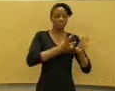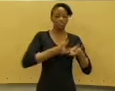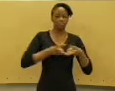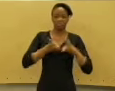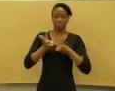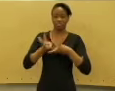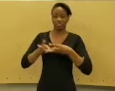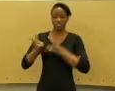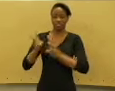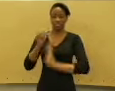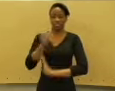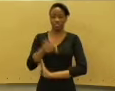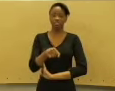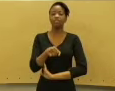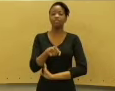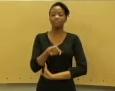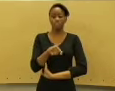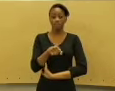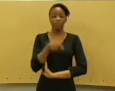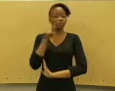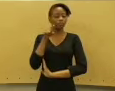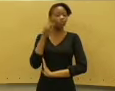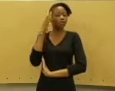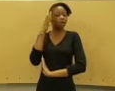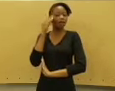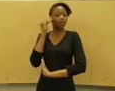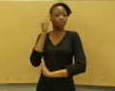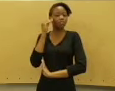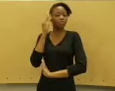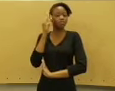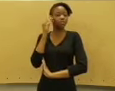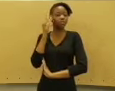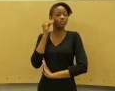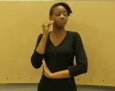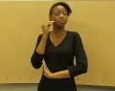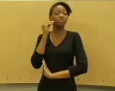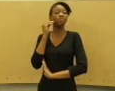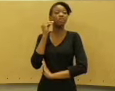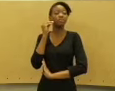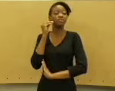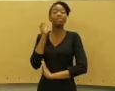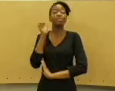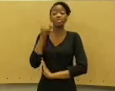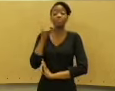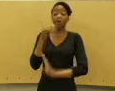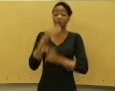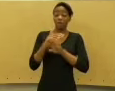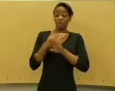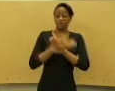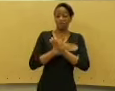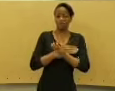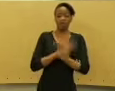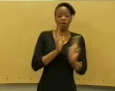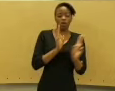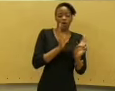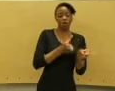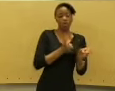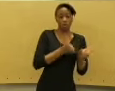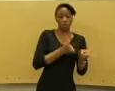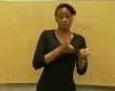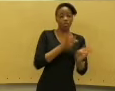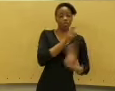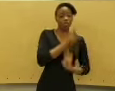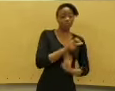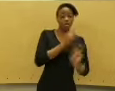who has the experience of both being quote-unquote able-bodied, and then there's this